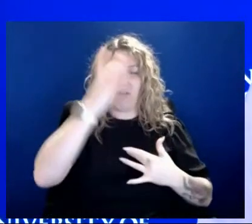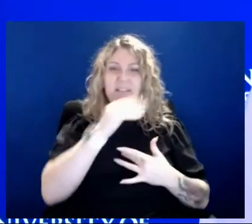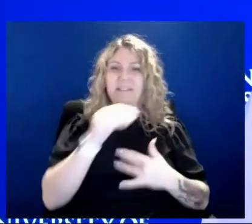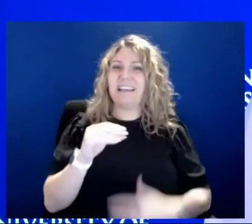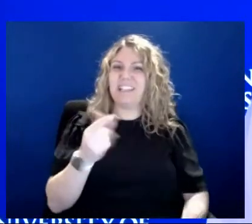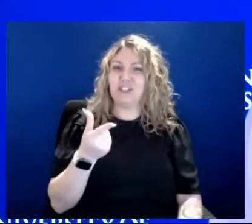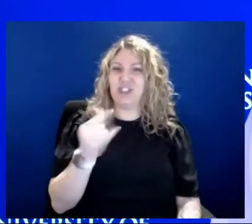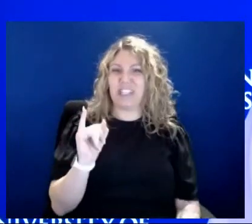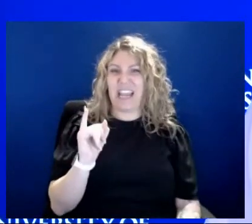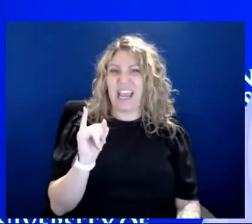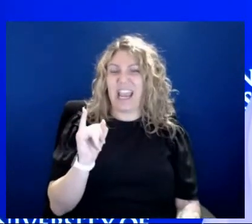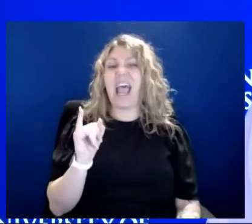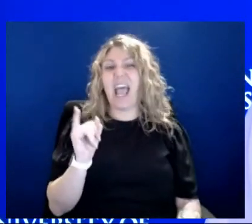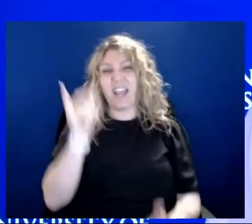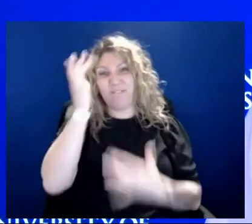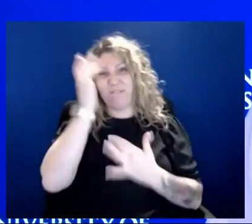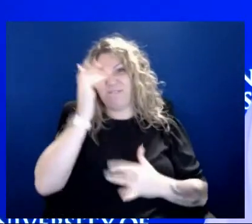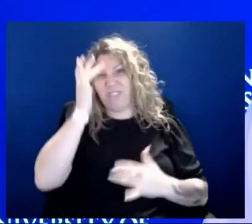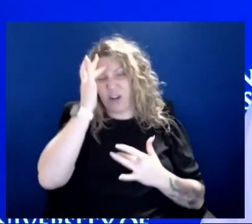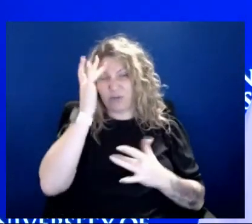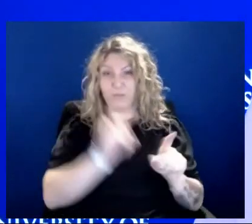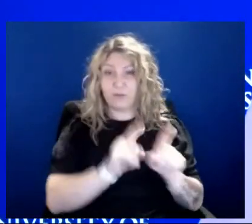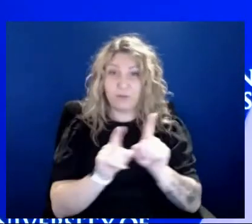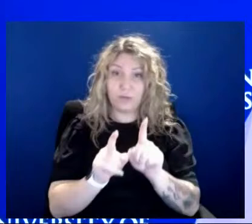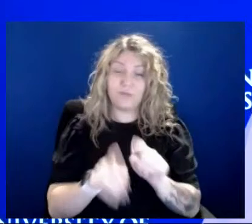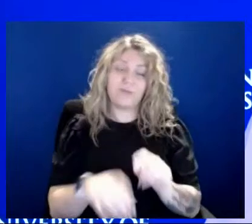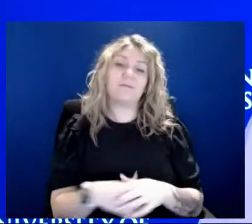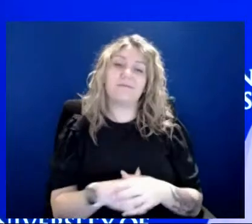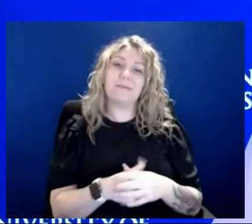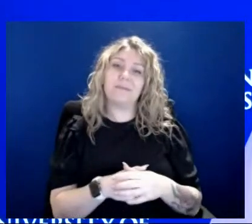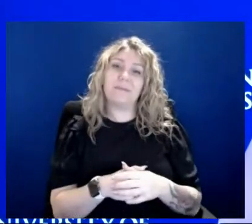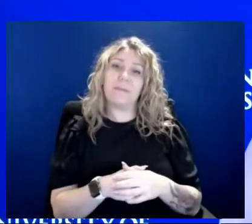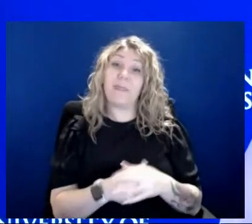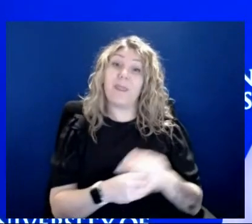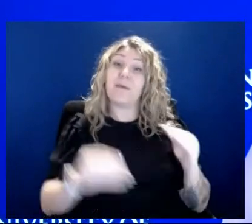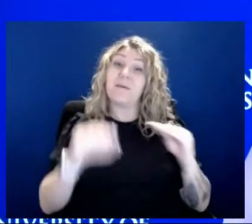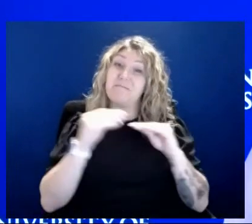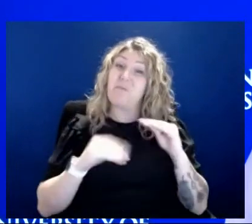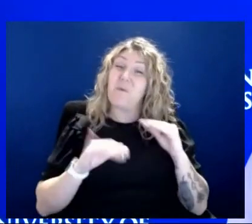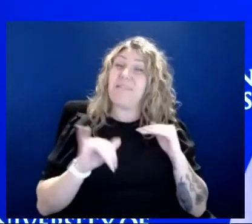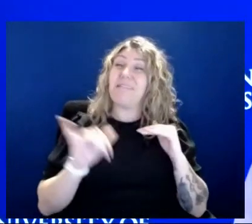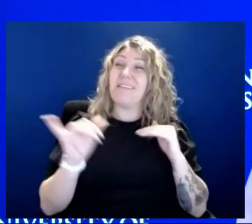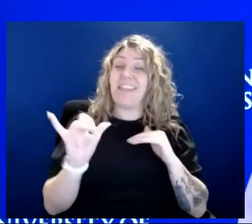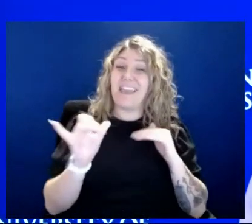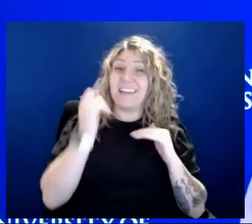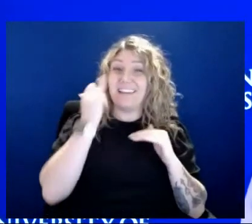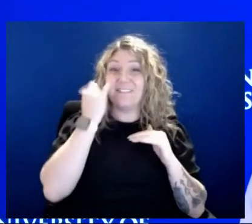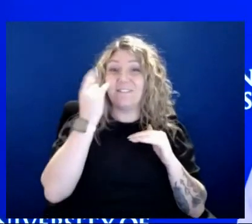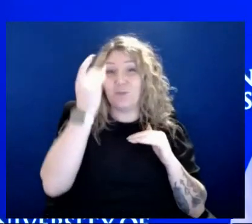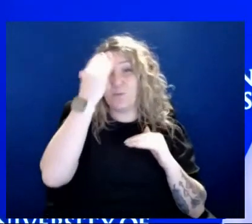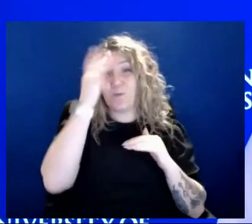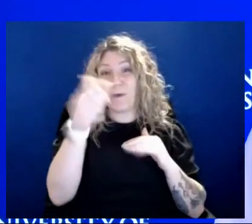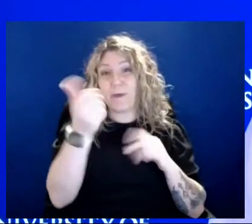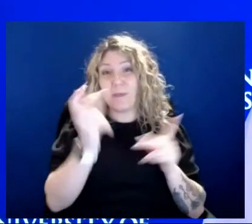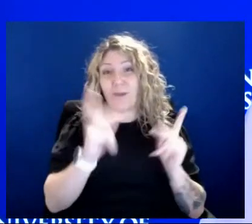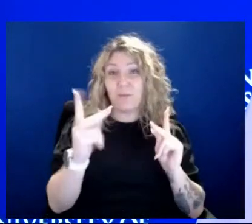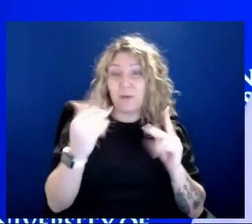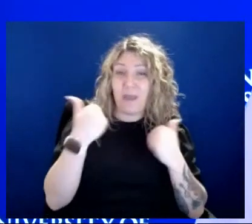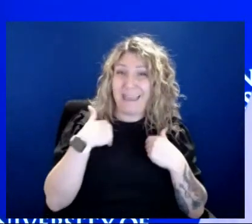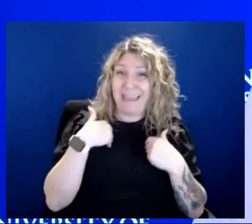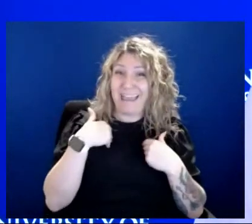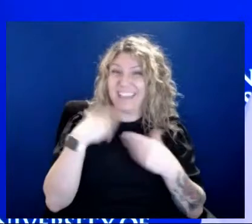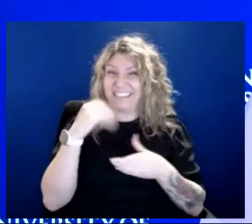GI viruses as well. More than likely, if you knew other people who had it, say in the household,